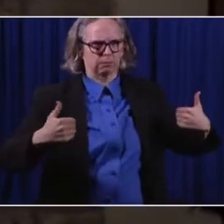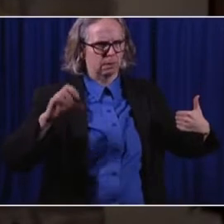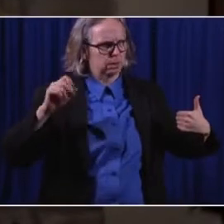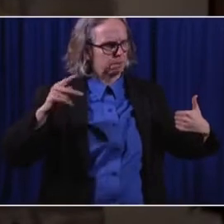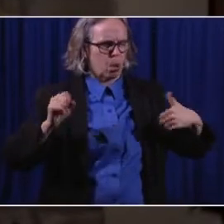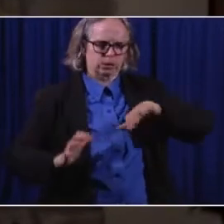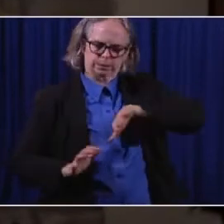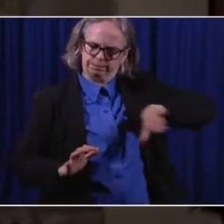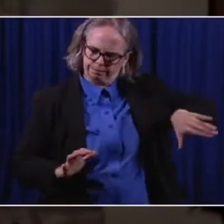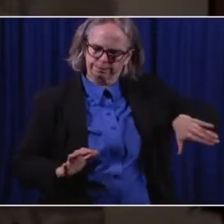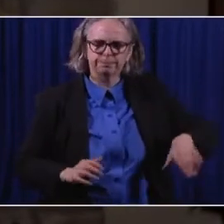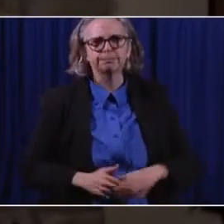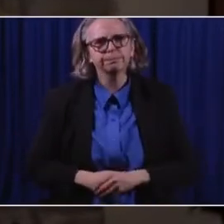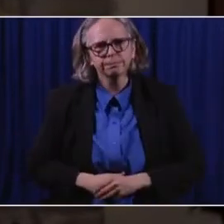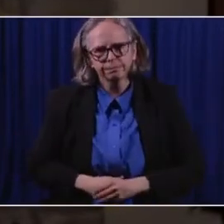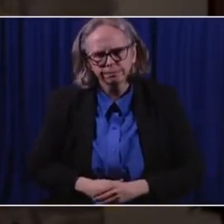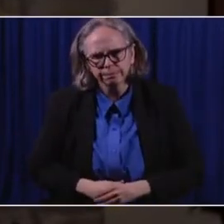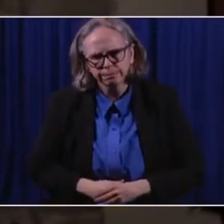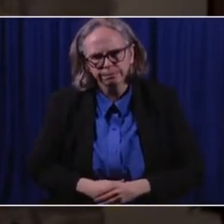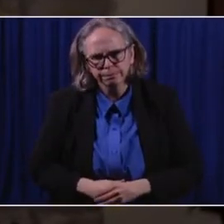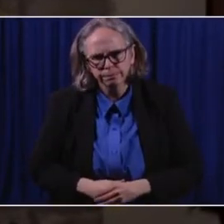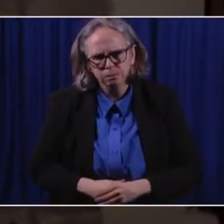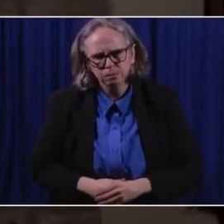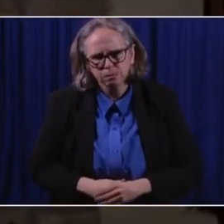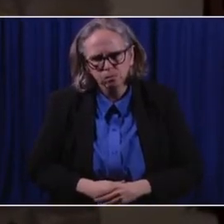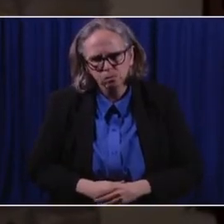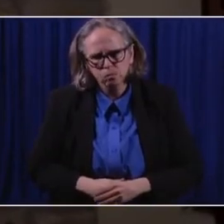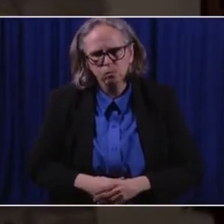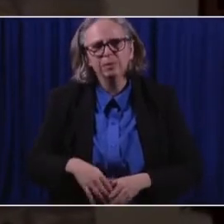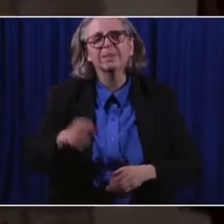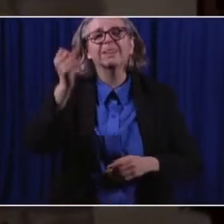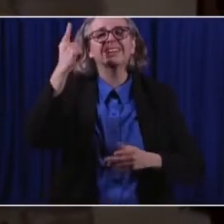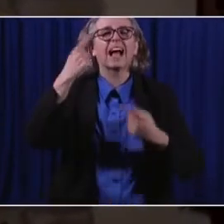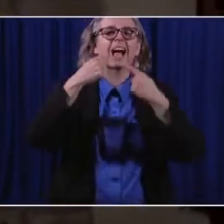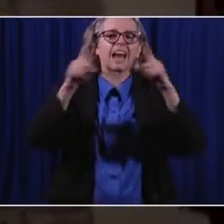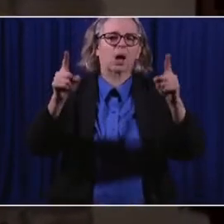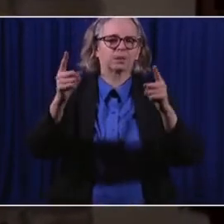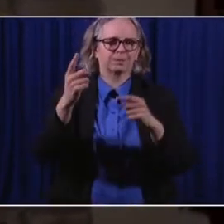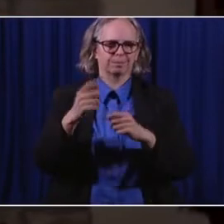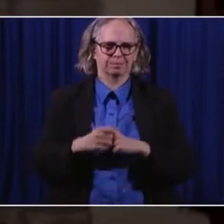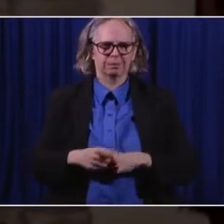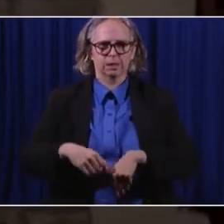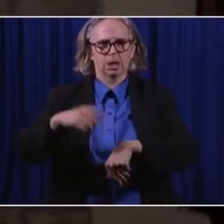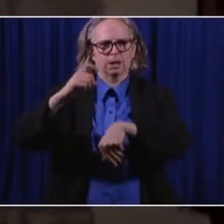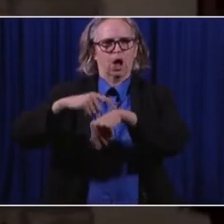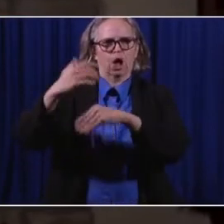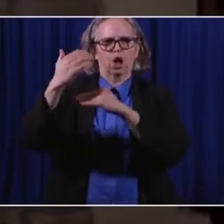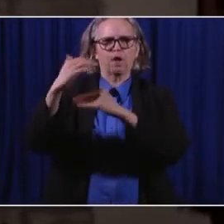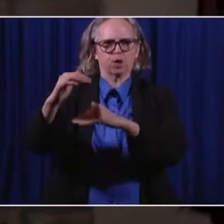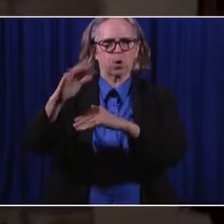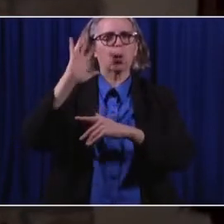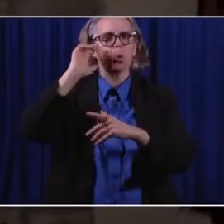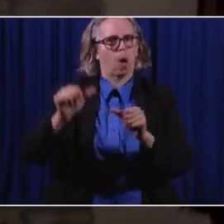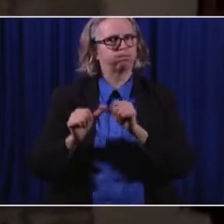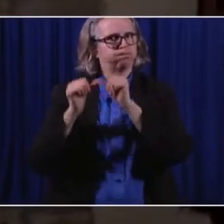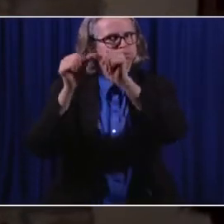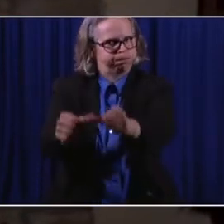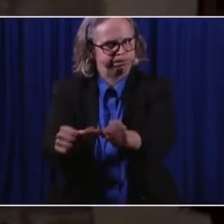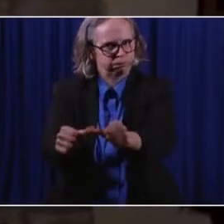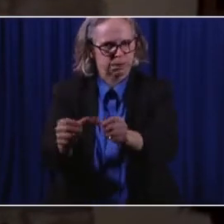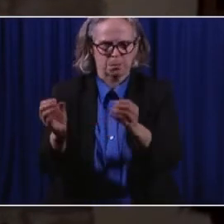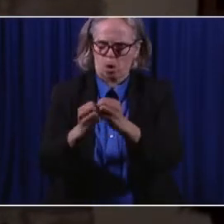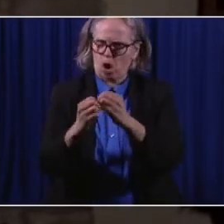be. I want to announce today the extension of the curfew. The Ohio Department of Health will be extending the 10 p.m. to